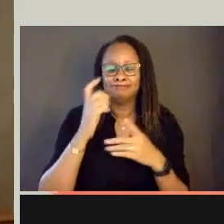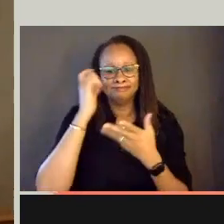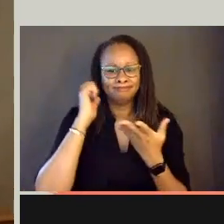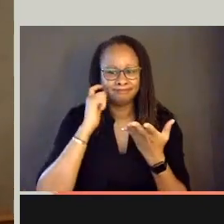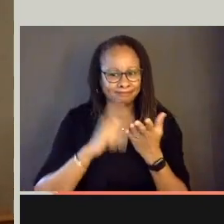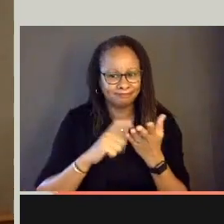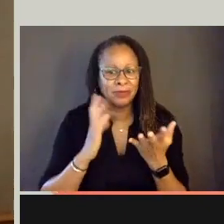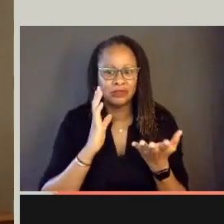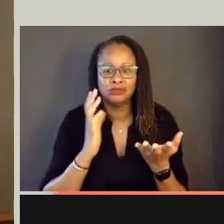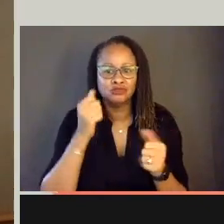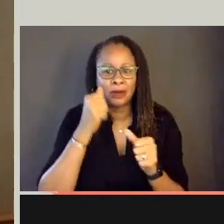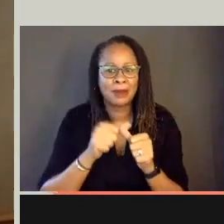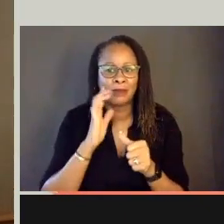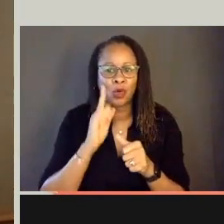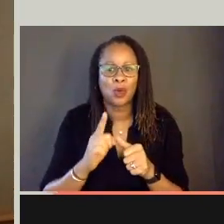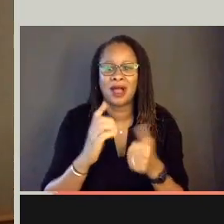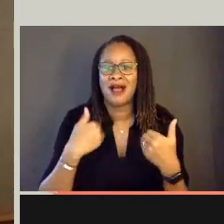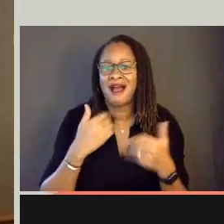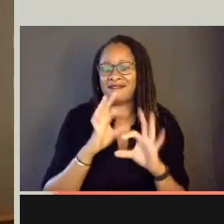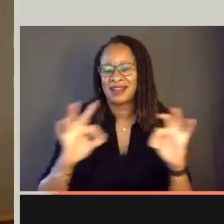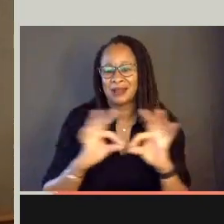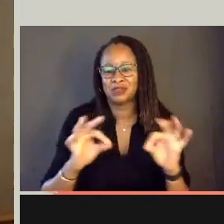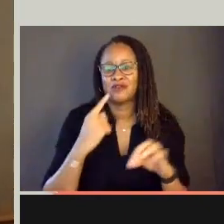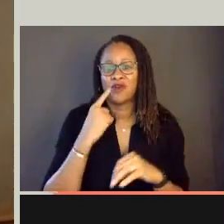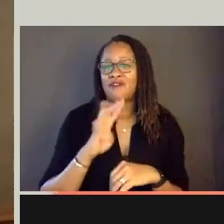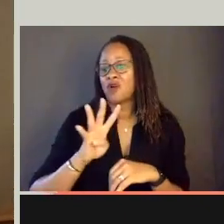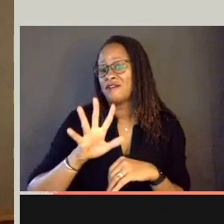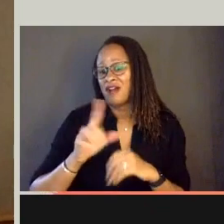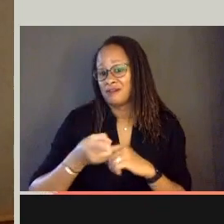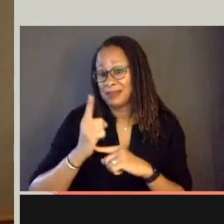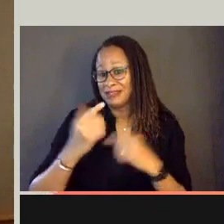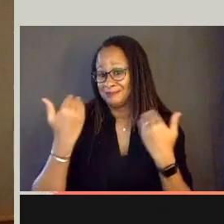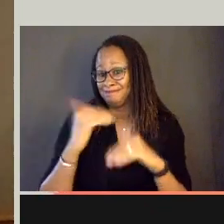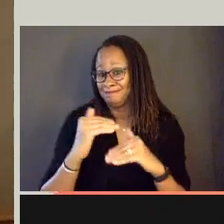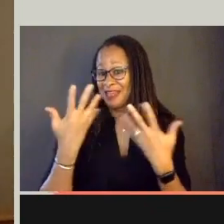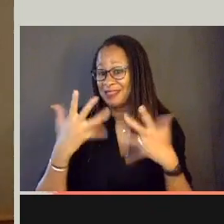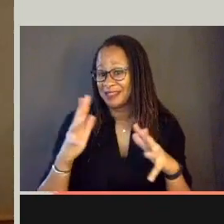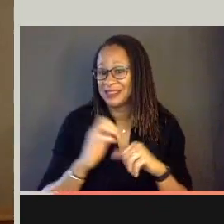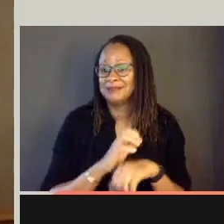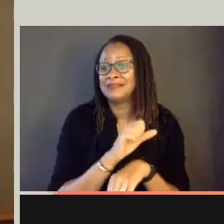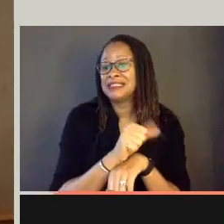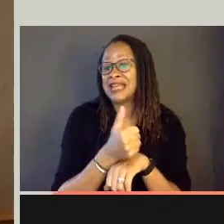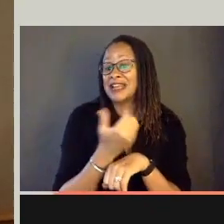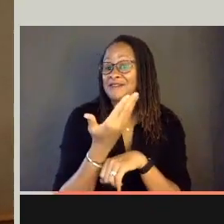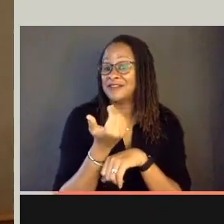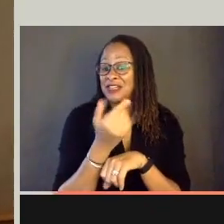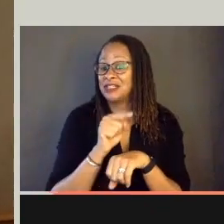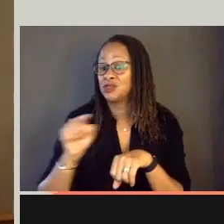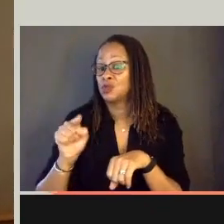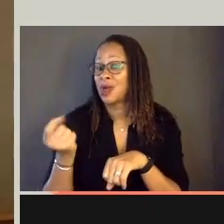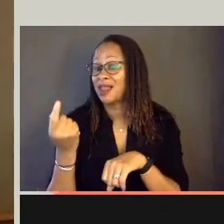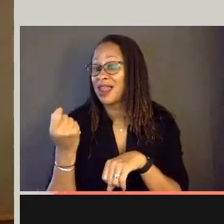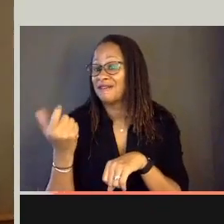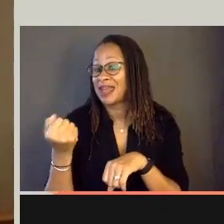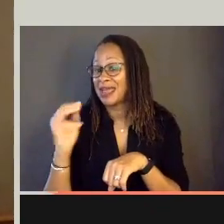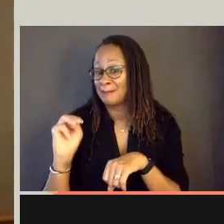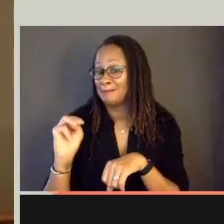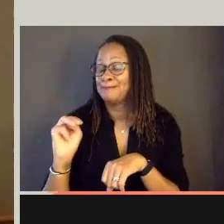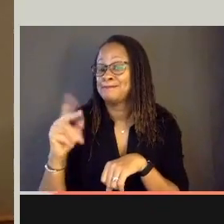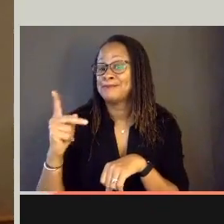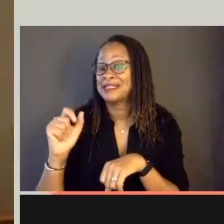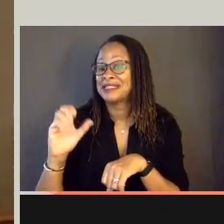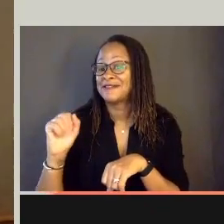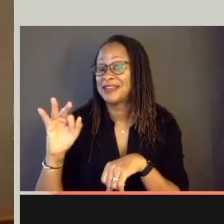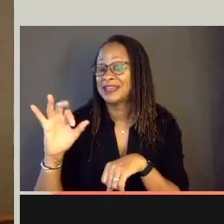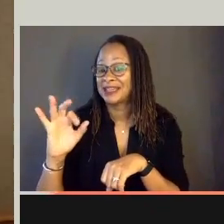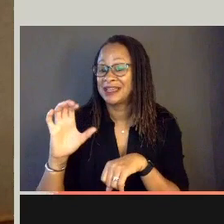just be captioning for 45 minutes from 10:15 to 11 Pacific time. And finally, I just want to thank you all